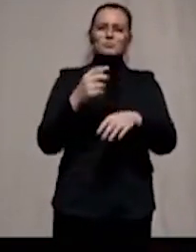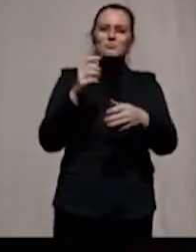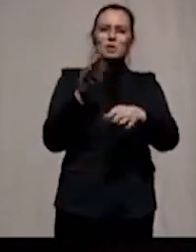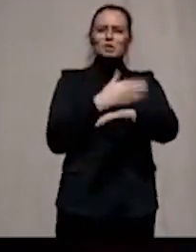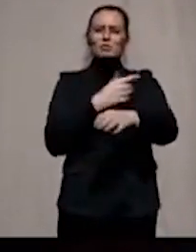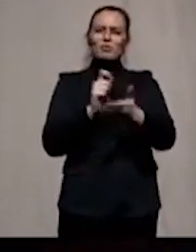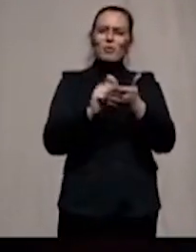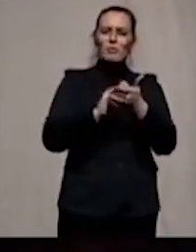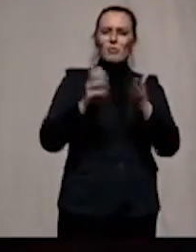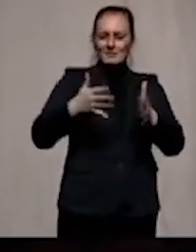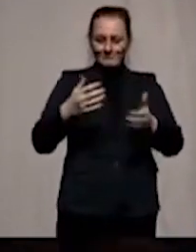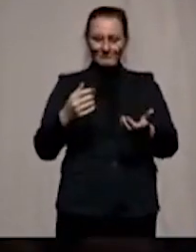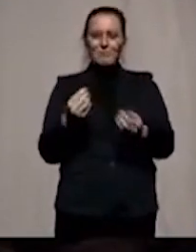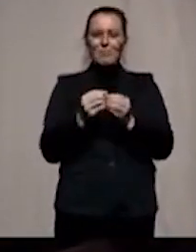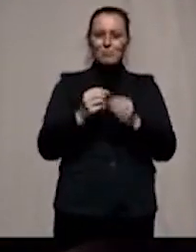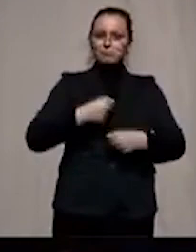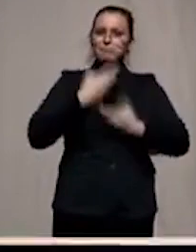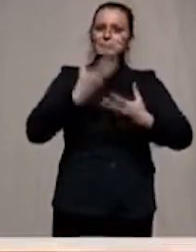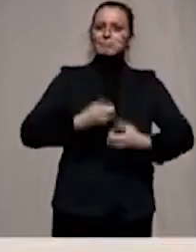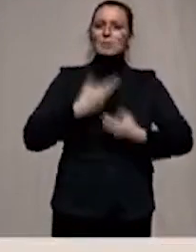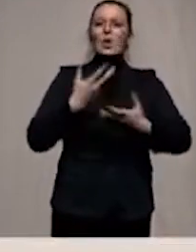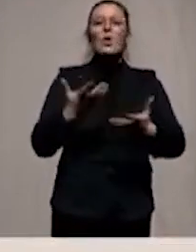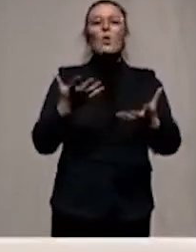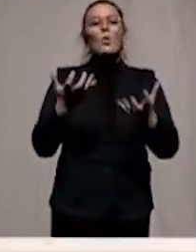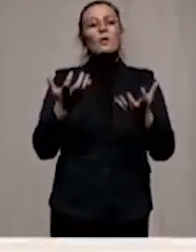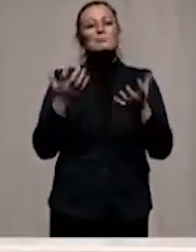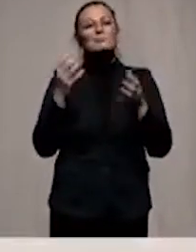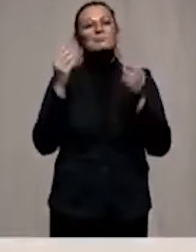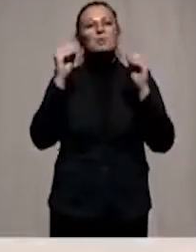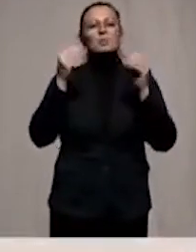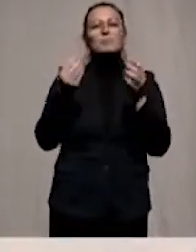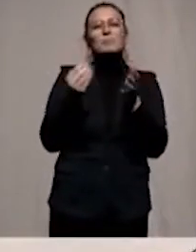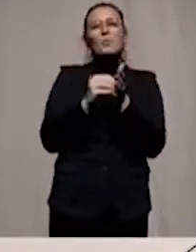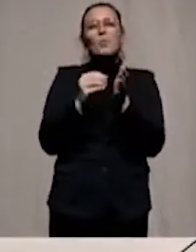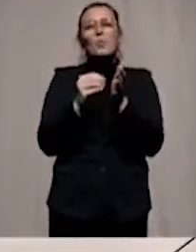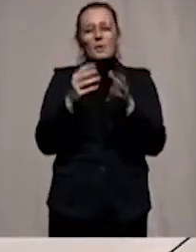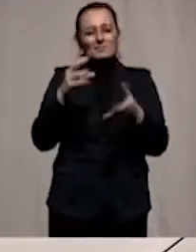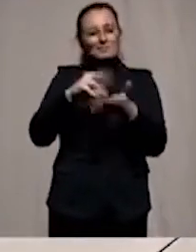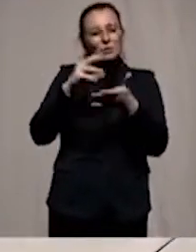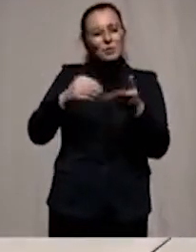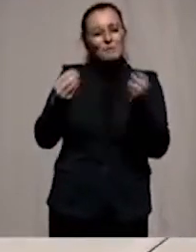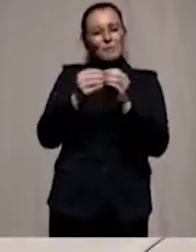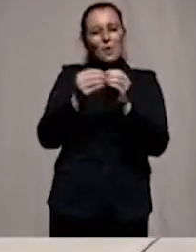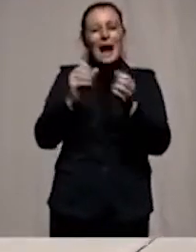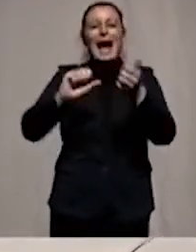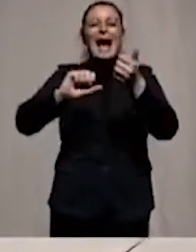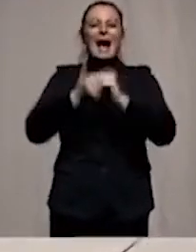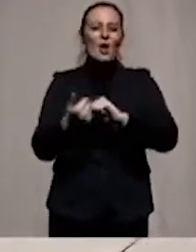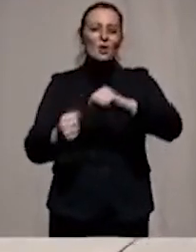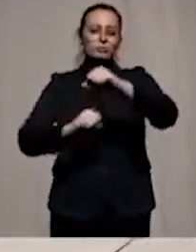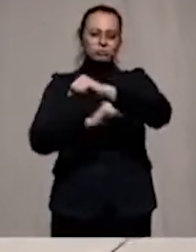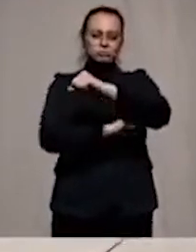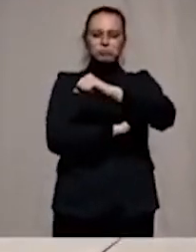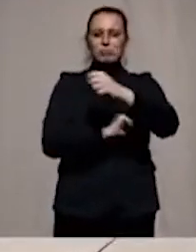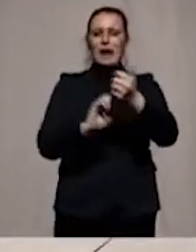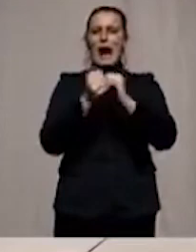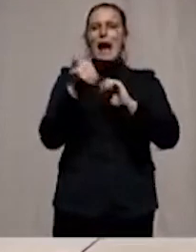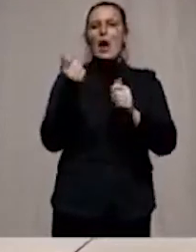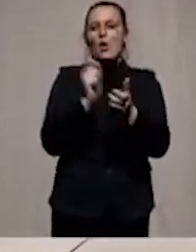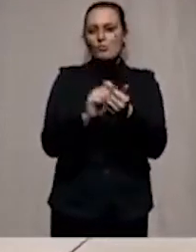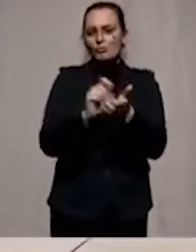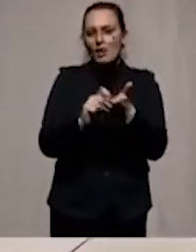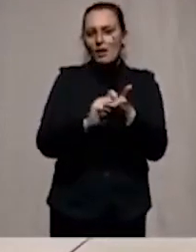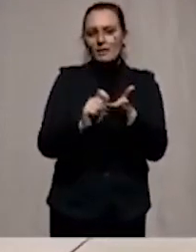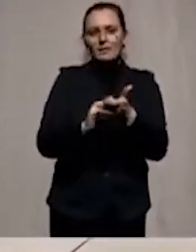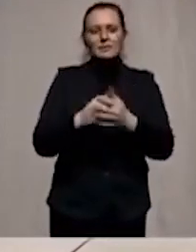learning a little bit more about the structure on how to actually put together a song would be really good for me. What I do is do a load